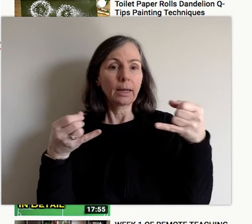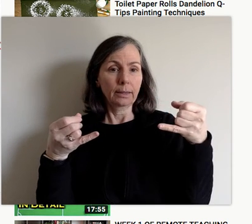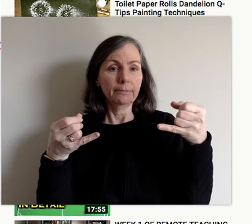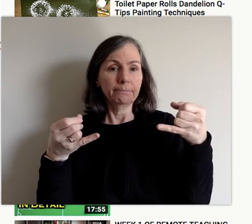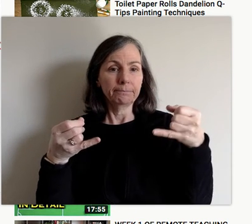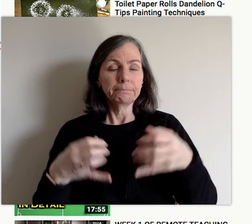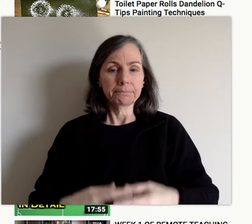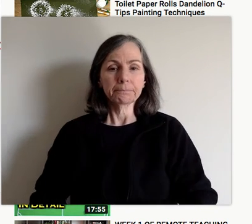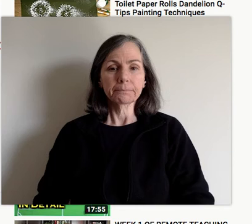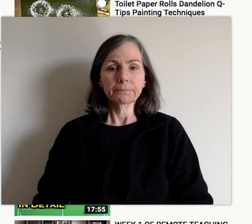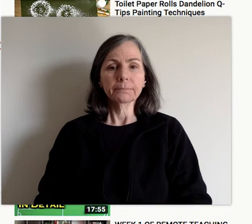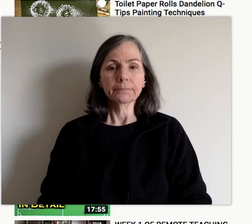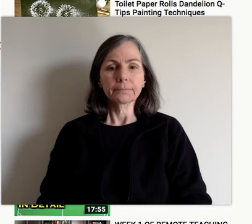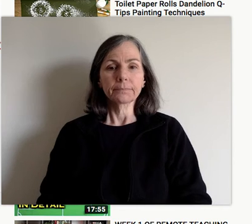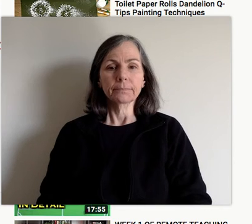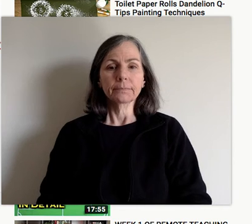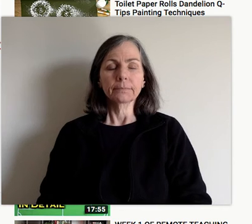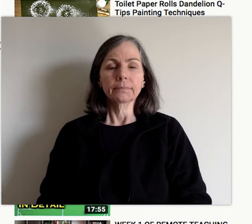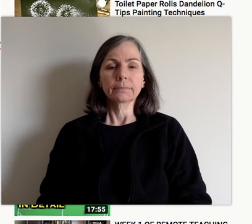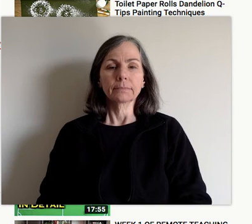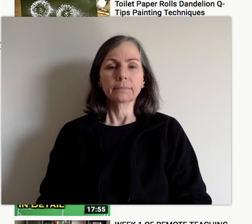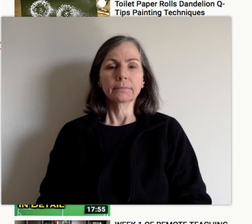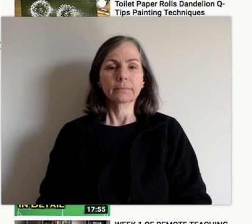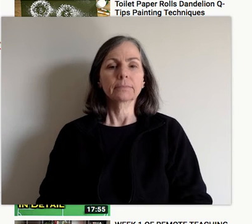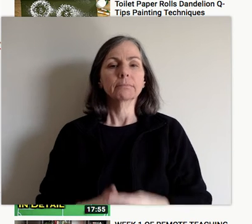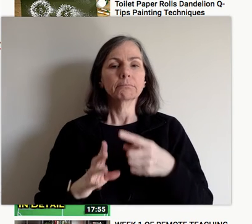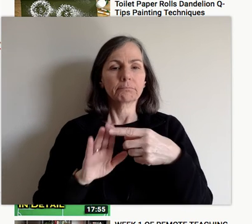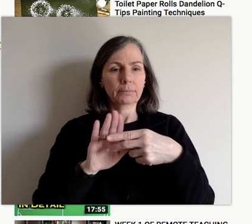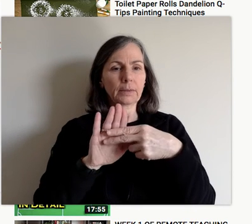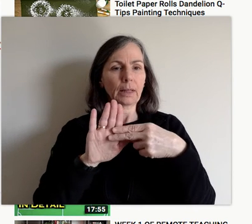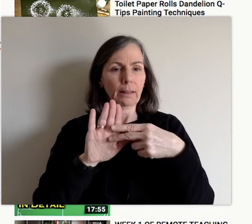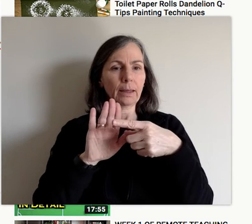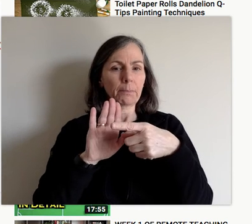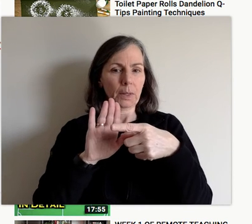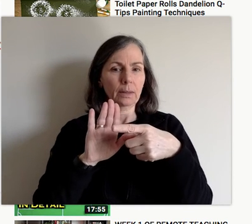So this is our line of